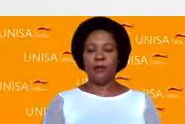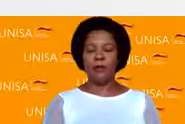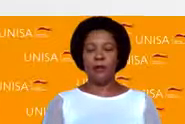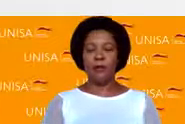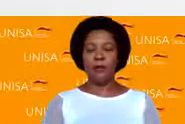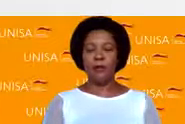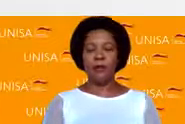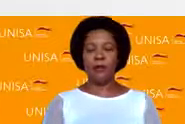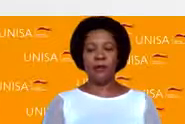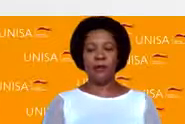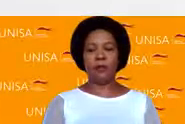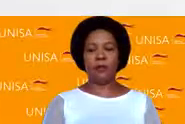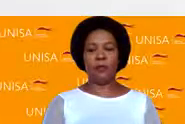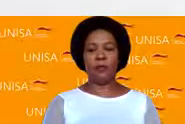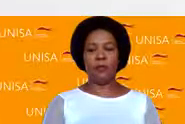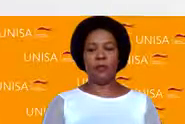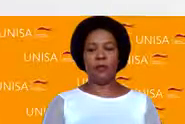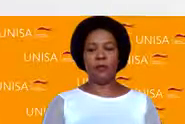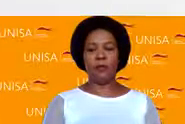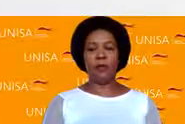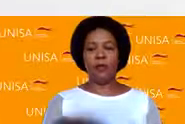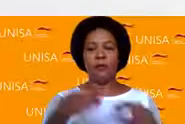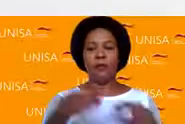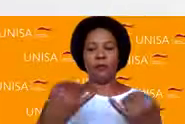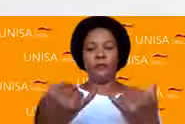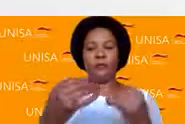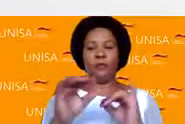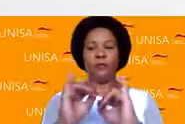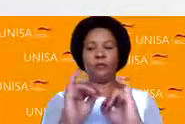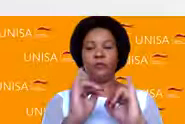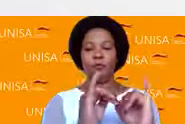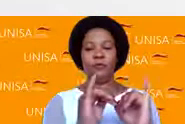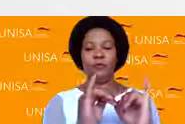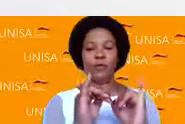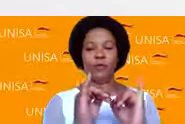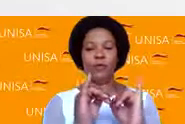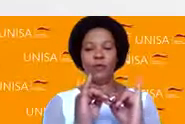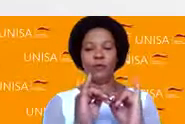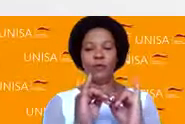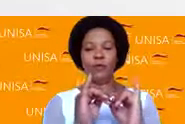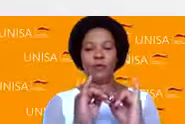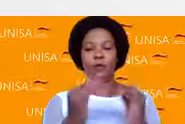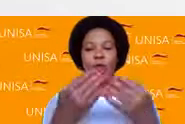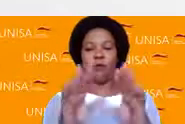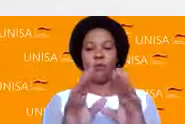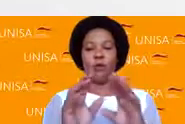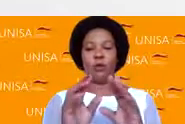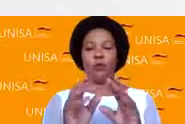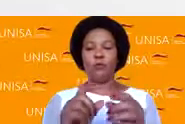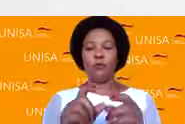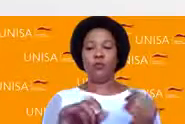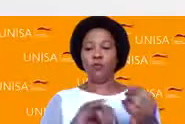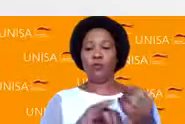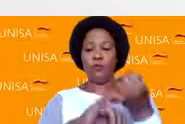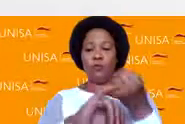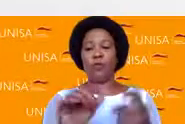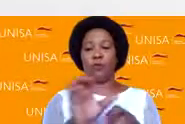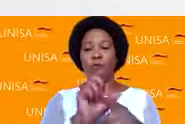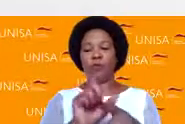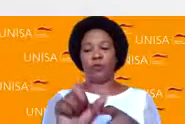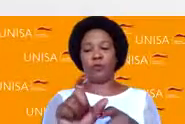And then now we want to introduce to you the open course. So I'll put